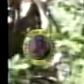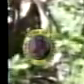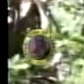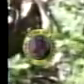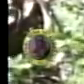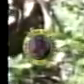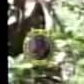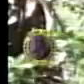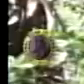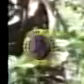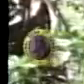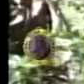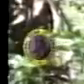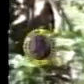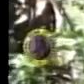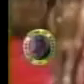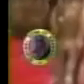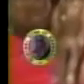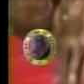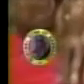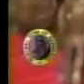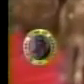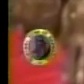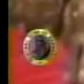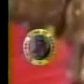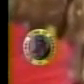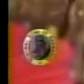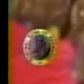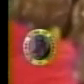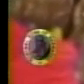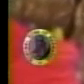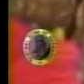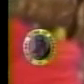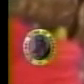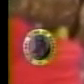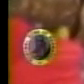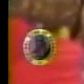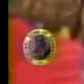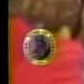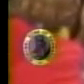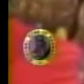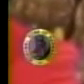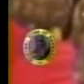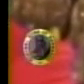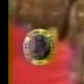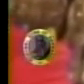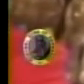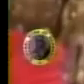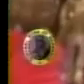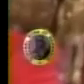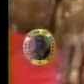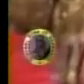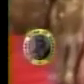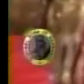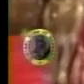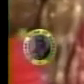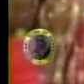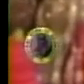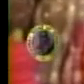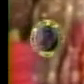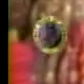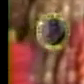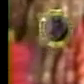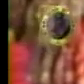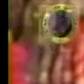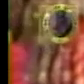well. But by extension, I think that people do well because there are job opportunities that would not normally have existed without